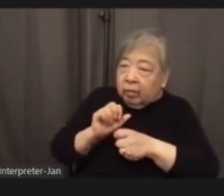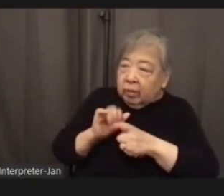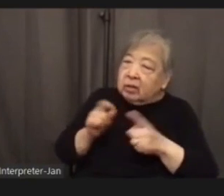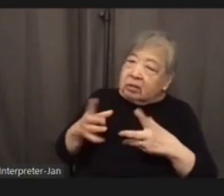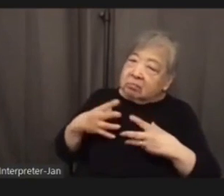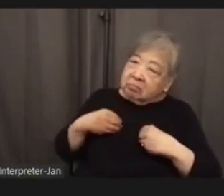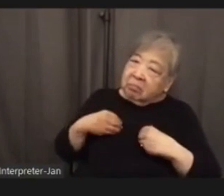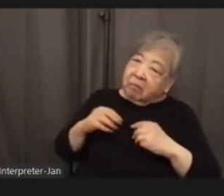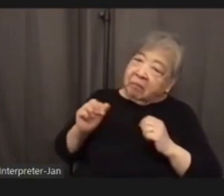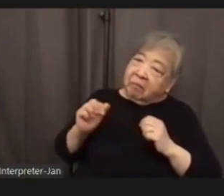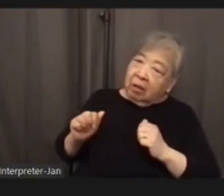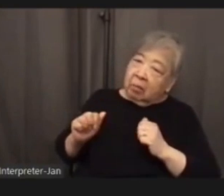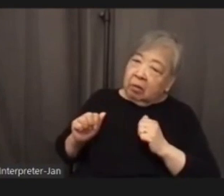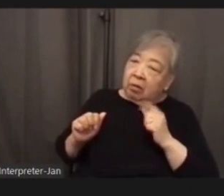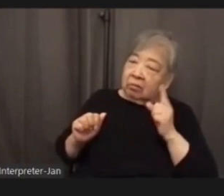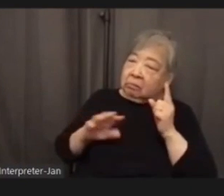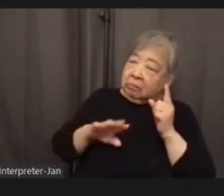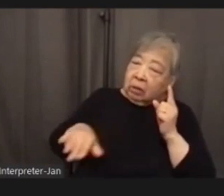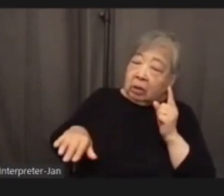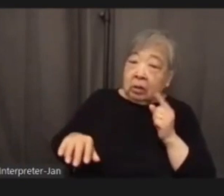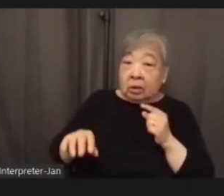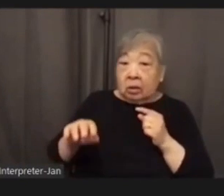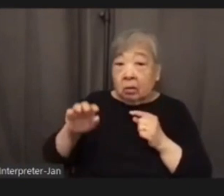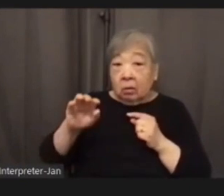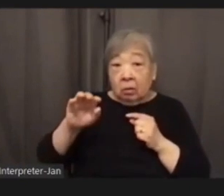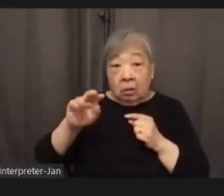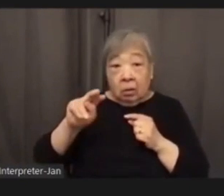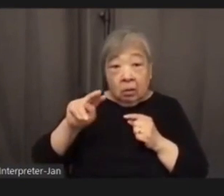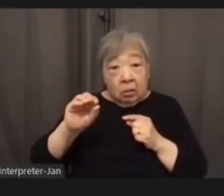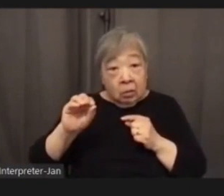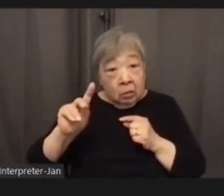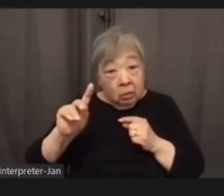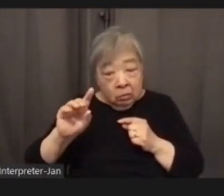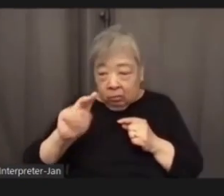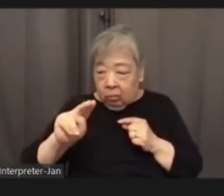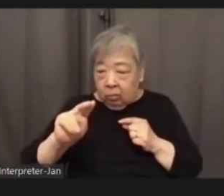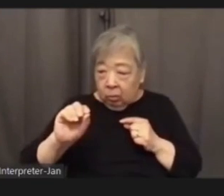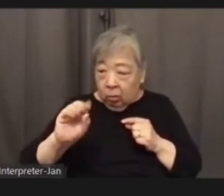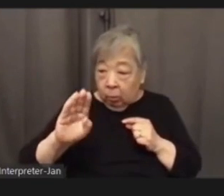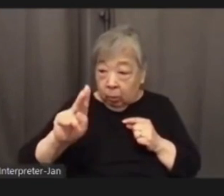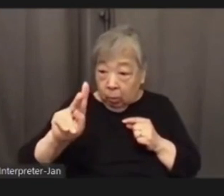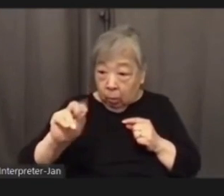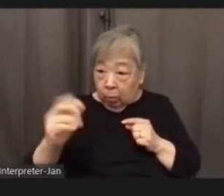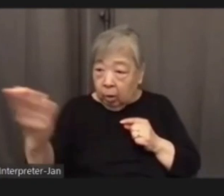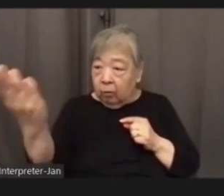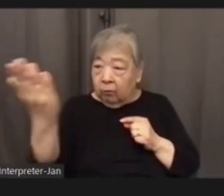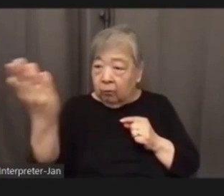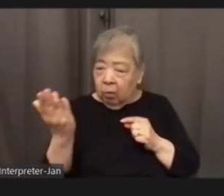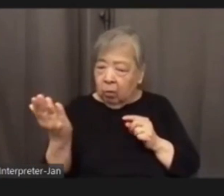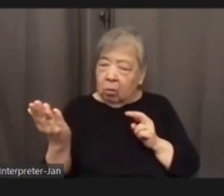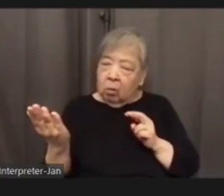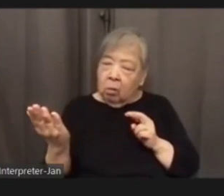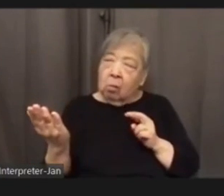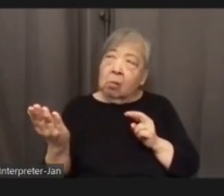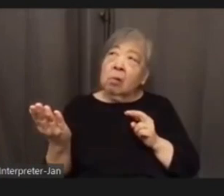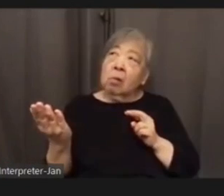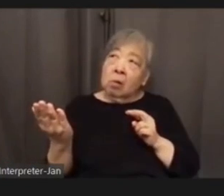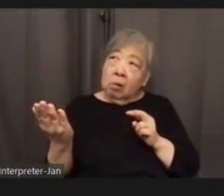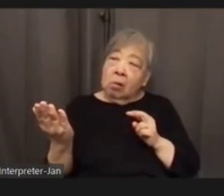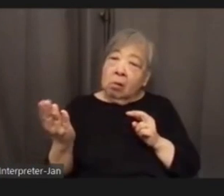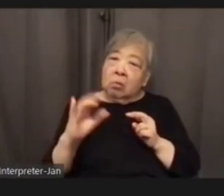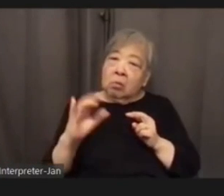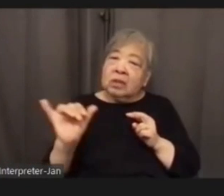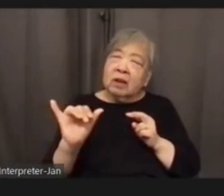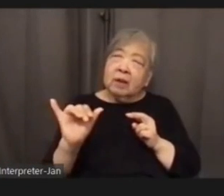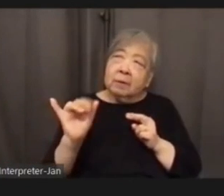so when Nobuko brought this forth, it was initially an idea of doing a retrospective,